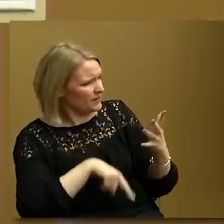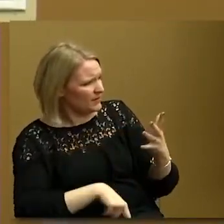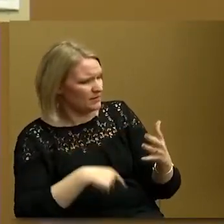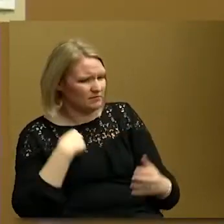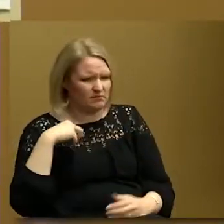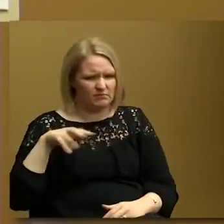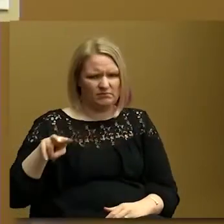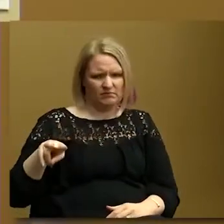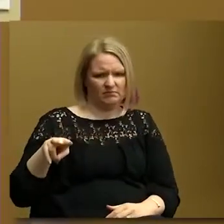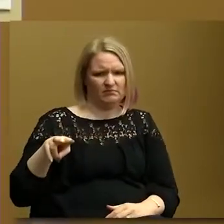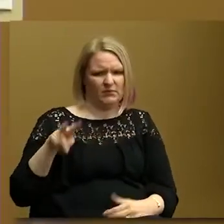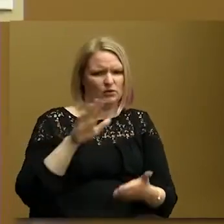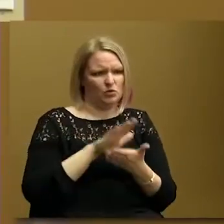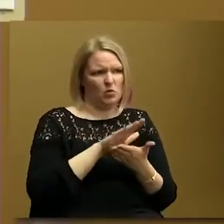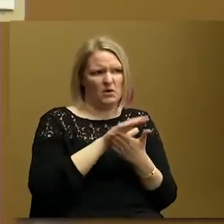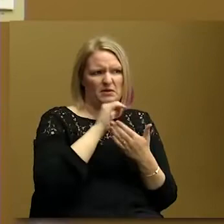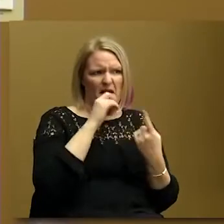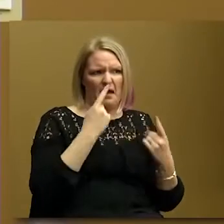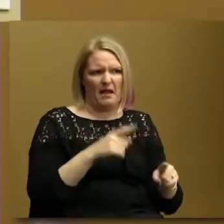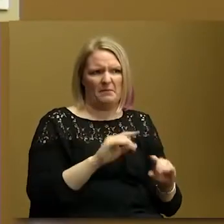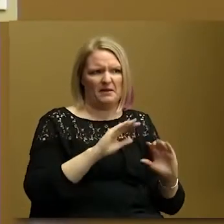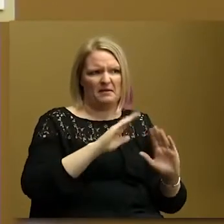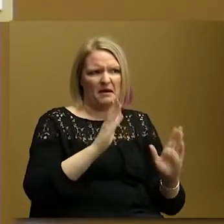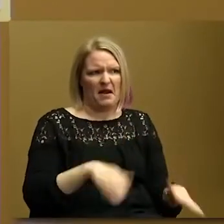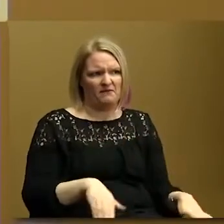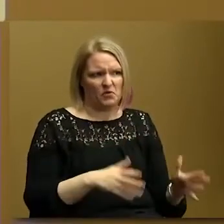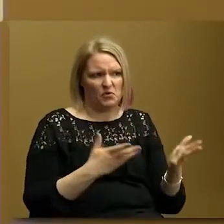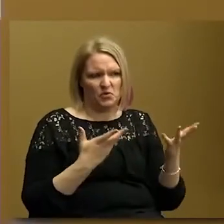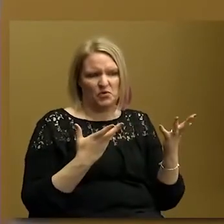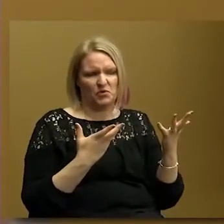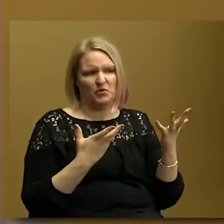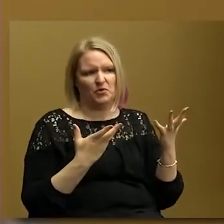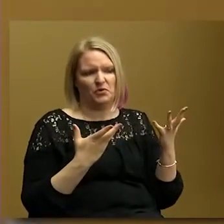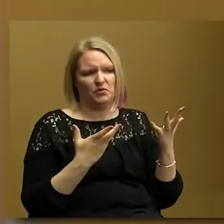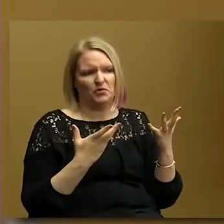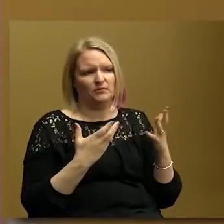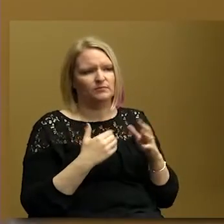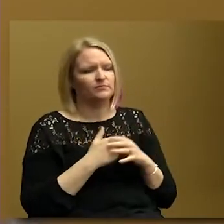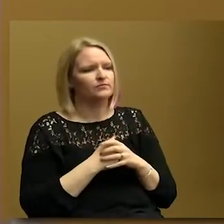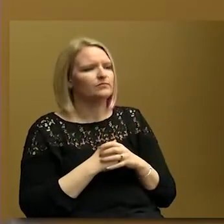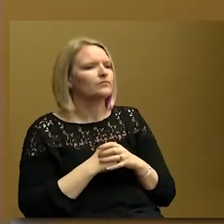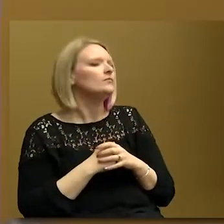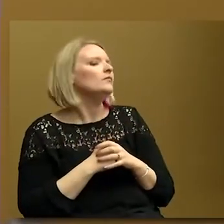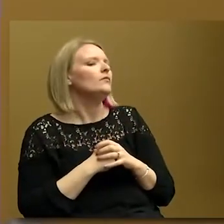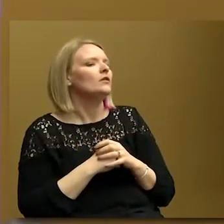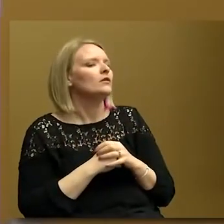and I'm thinking, that kid, he never does any of that at school.